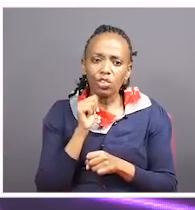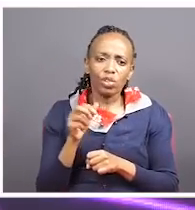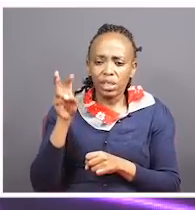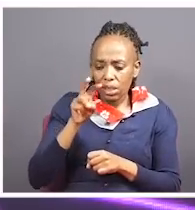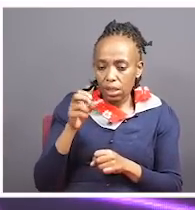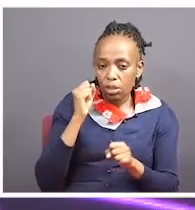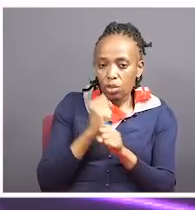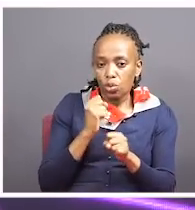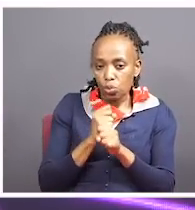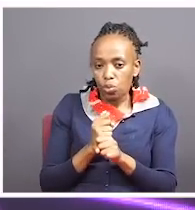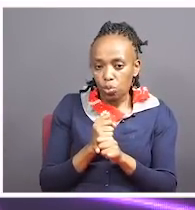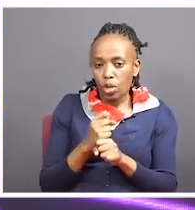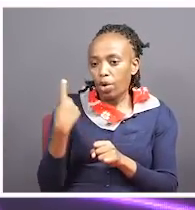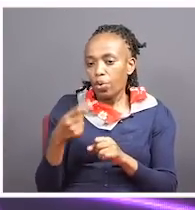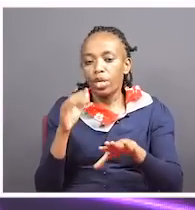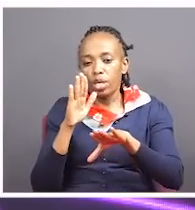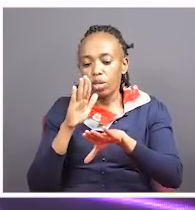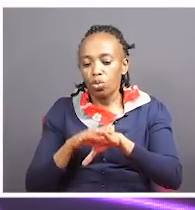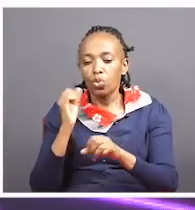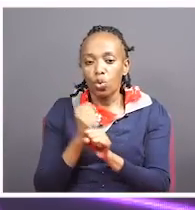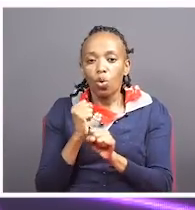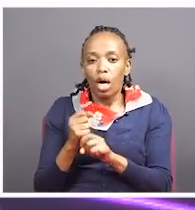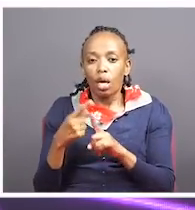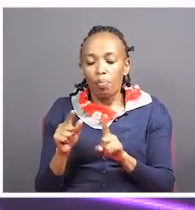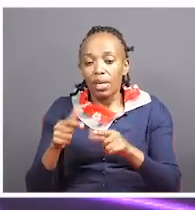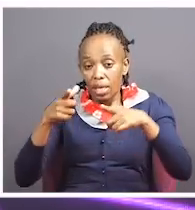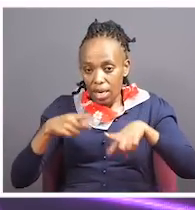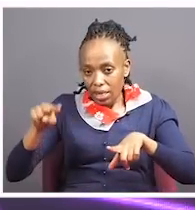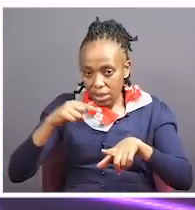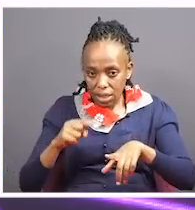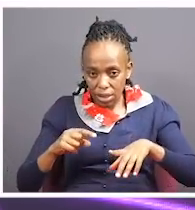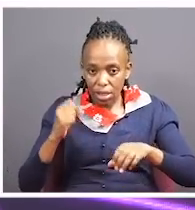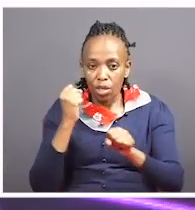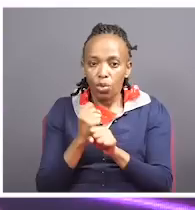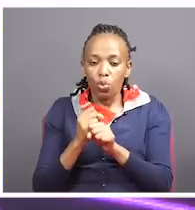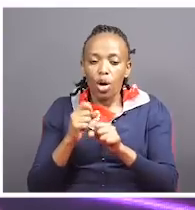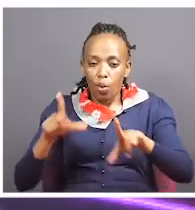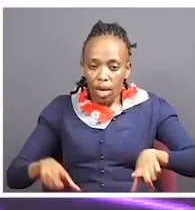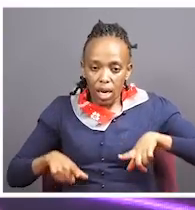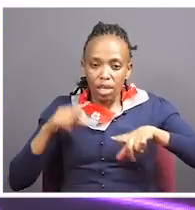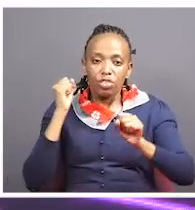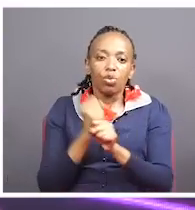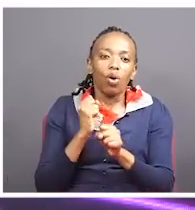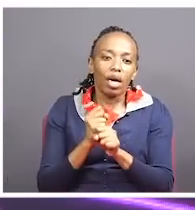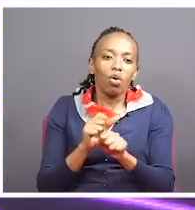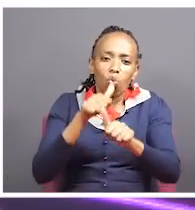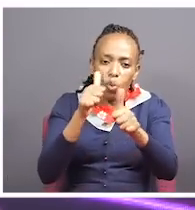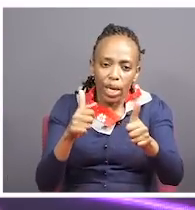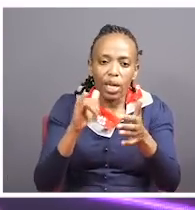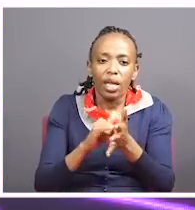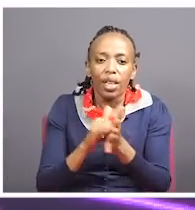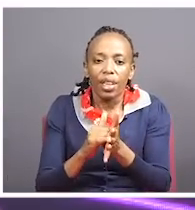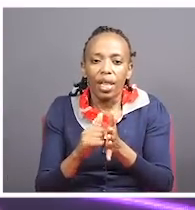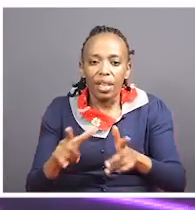not seek to do a merely good job, but rather set out to do our life's work so